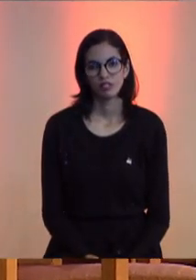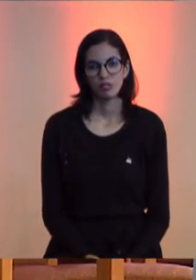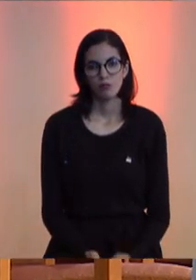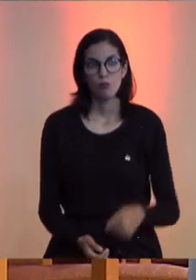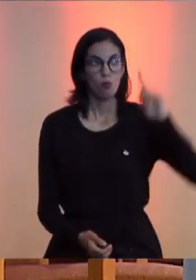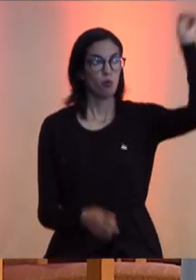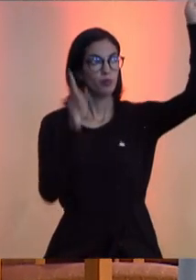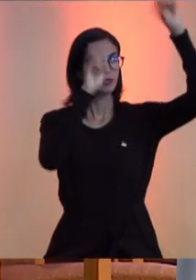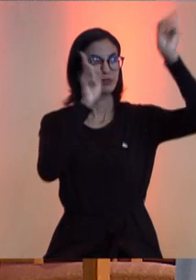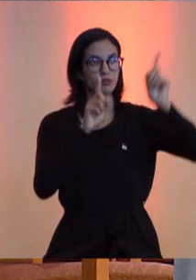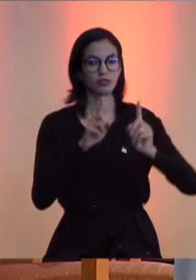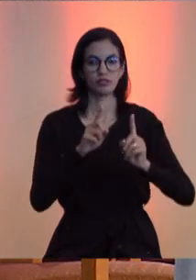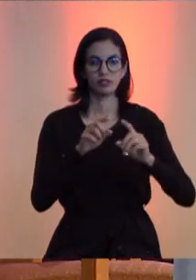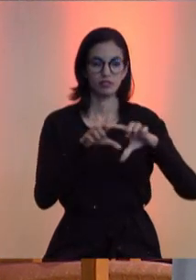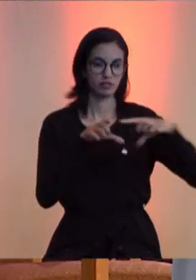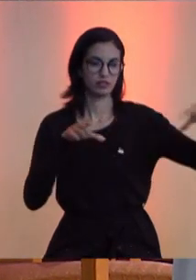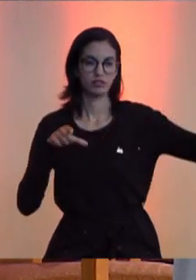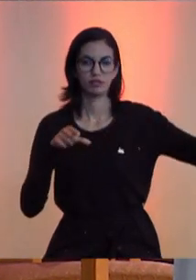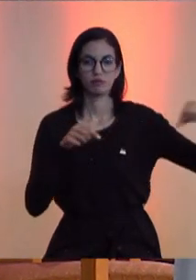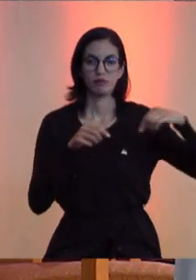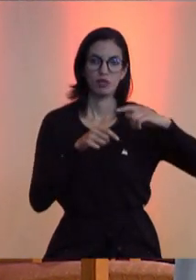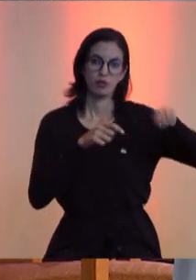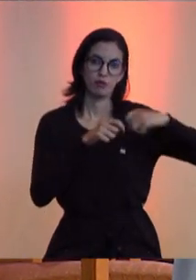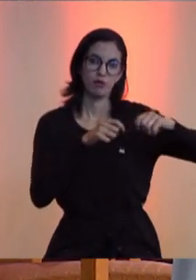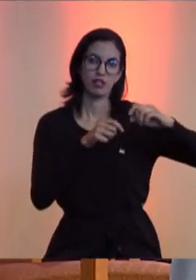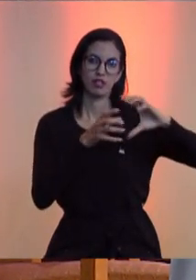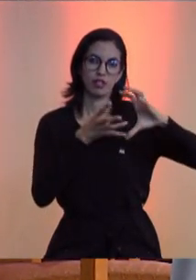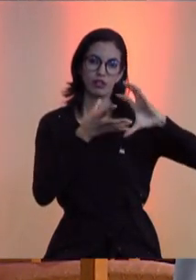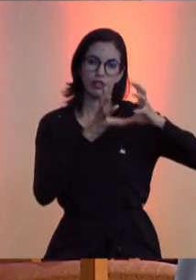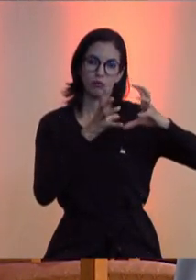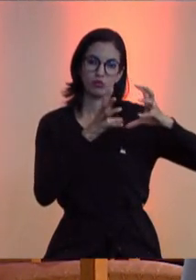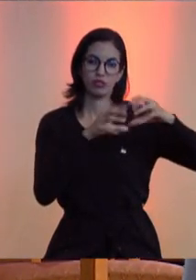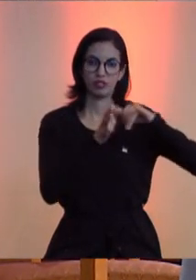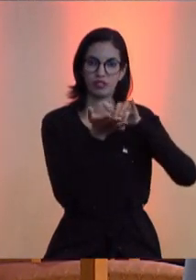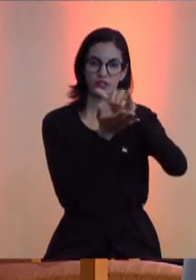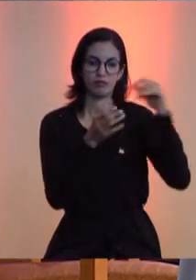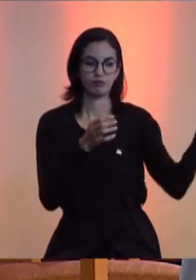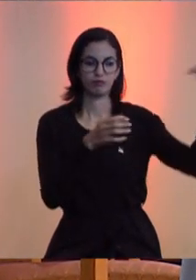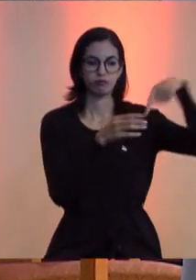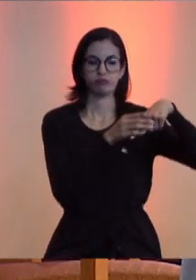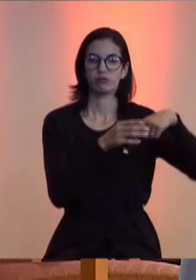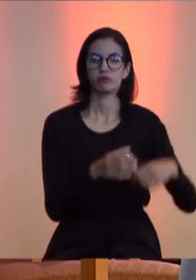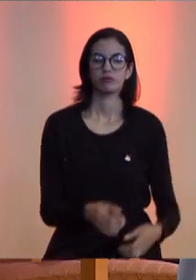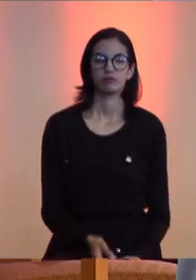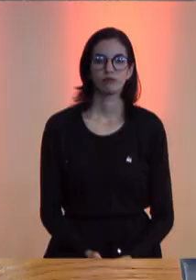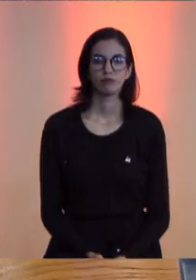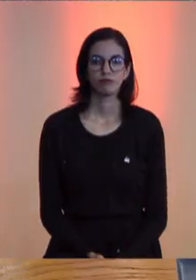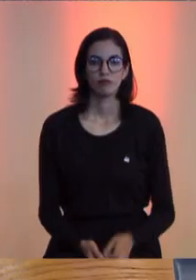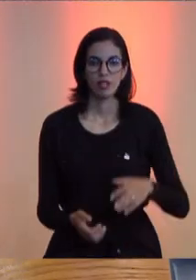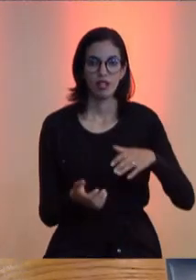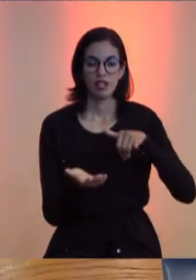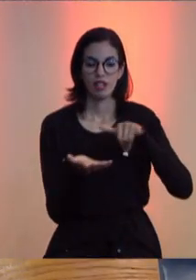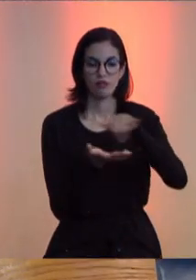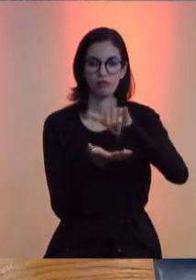rayo impactó en uno de los motores de nuestro avión. And the plane shook. Y el avión se sacudió. And